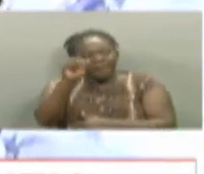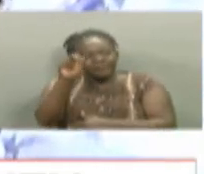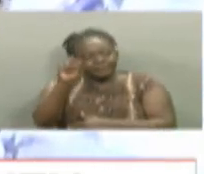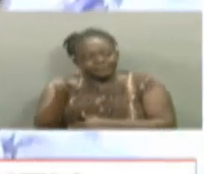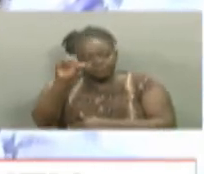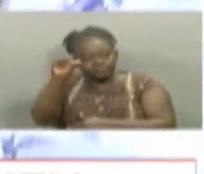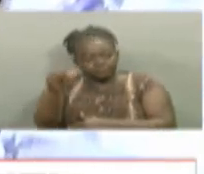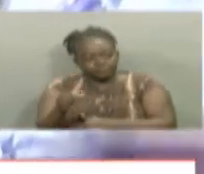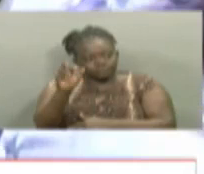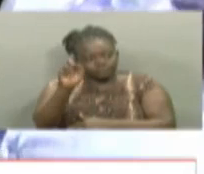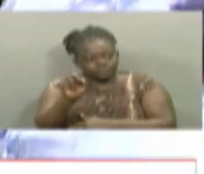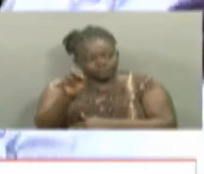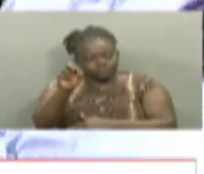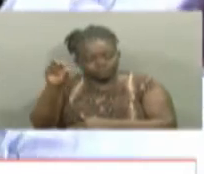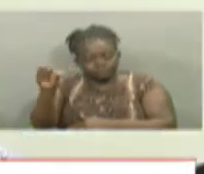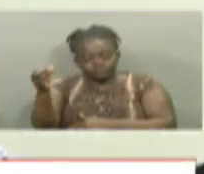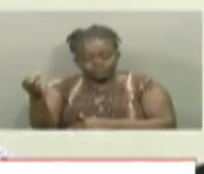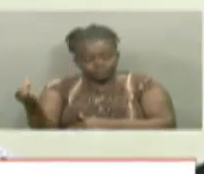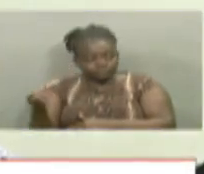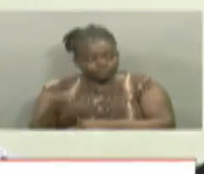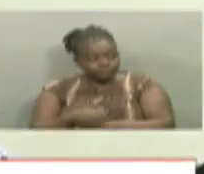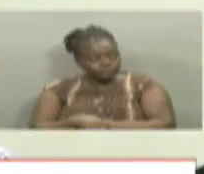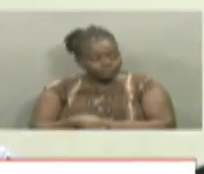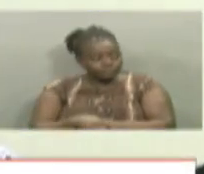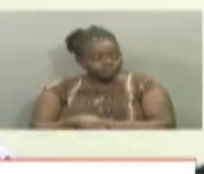n'obululu 6,686.